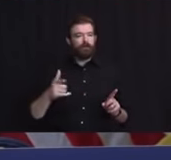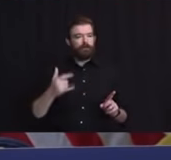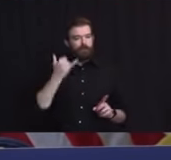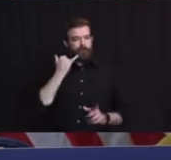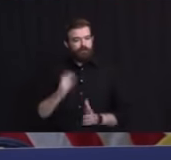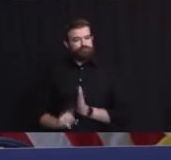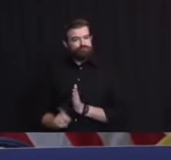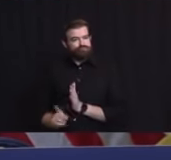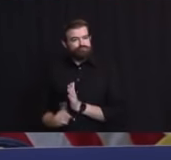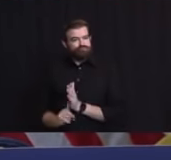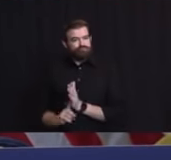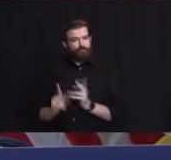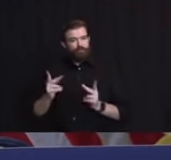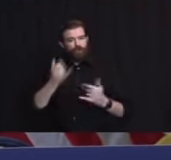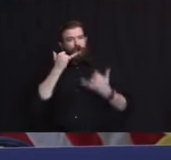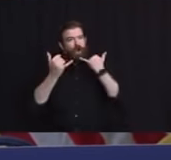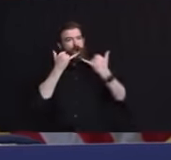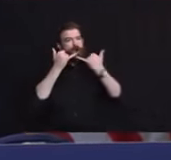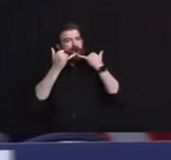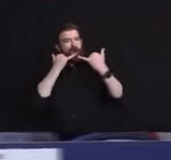Thanks, Wow, that's nice.